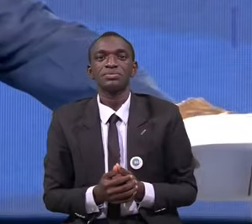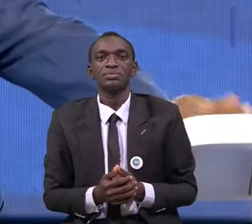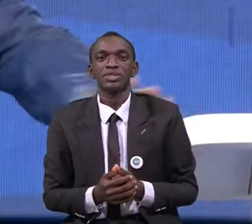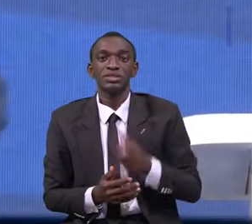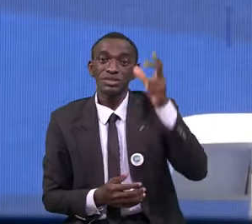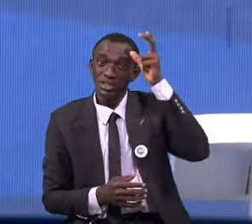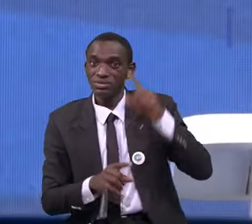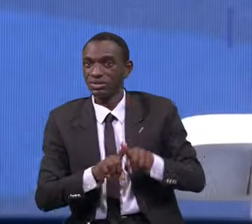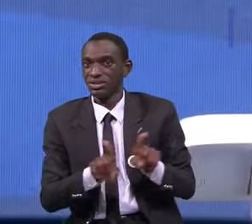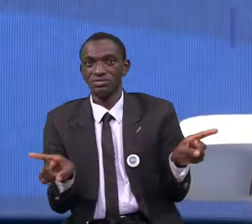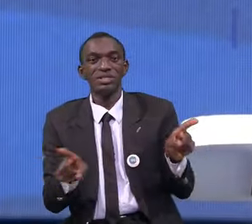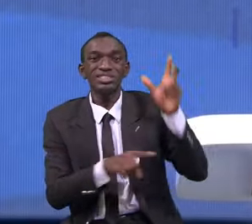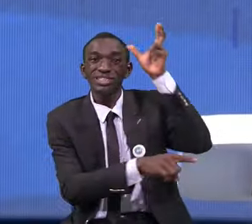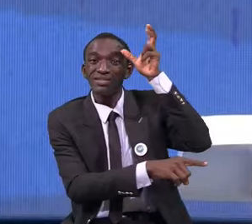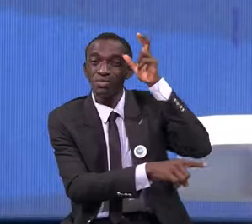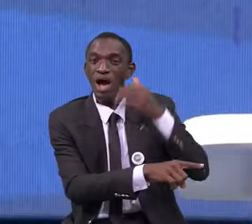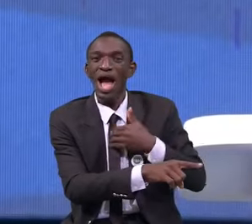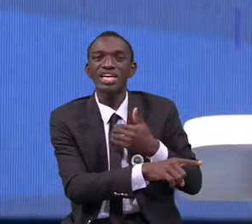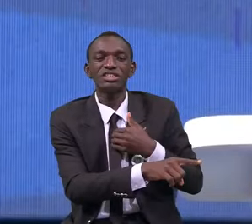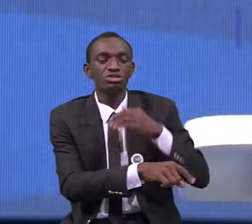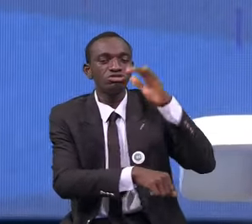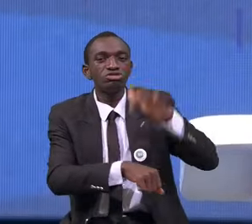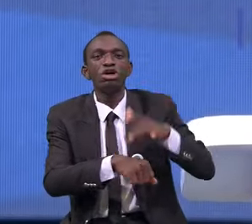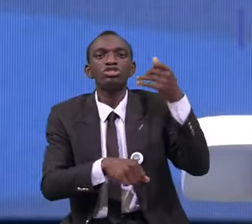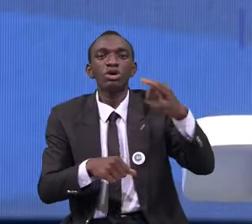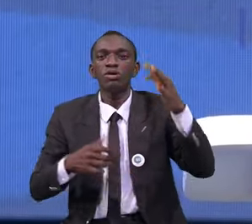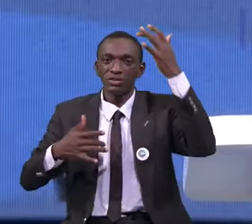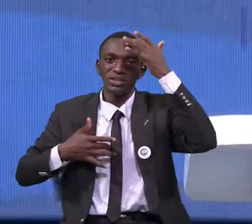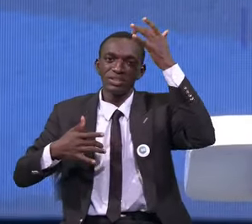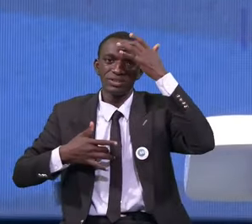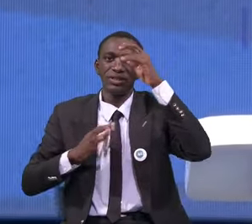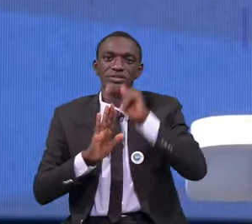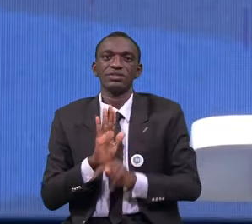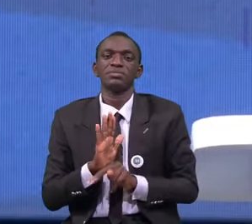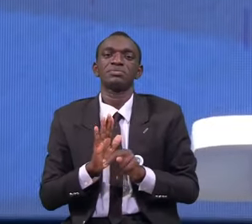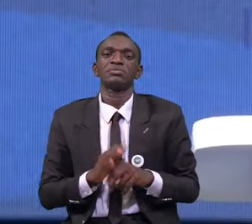The devil has the touch of sickness.